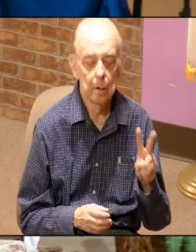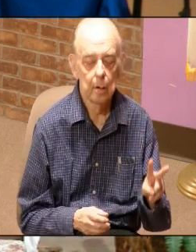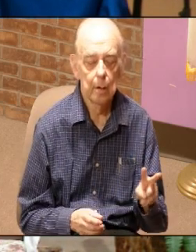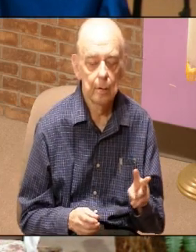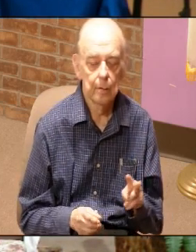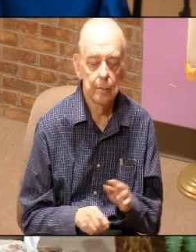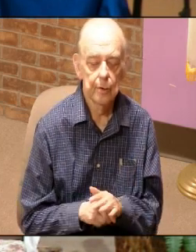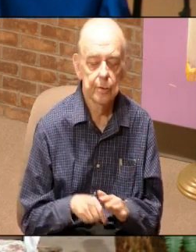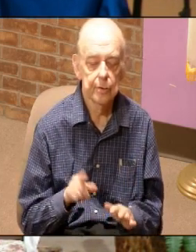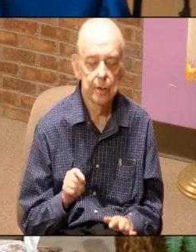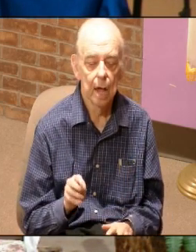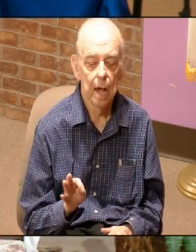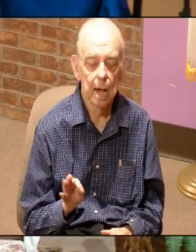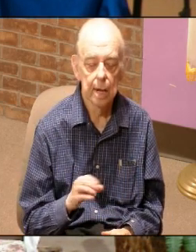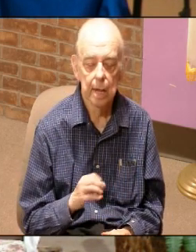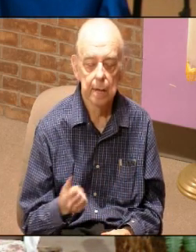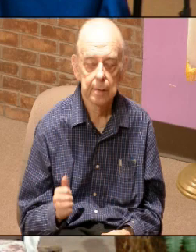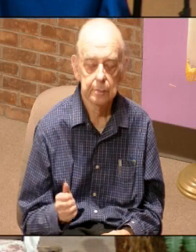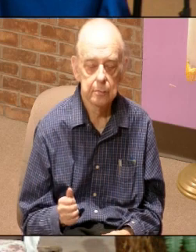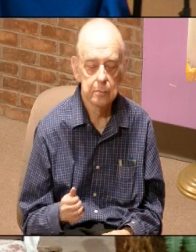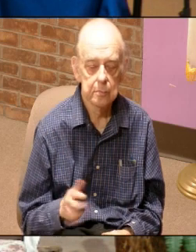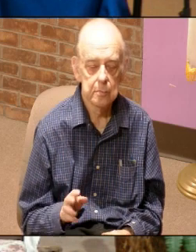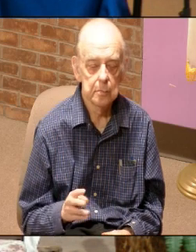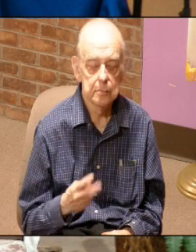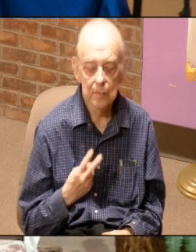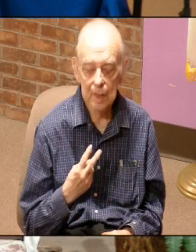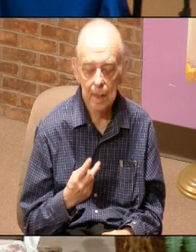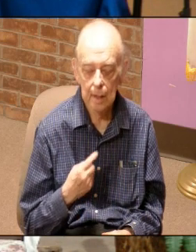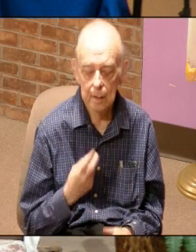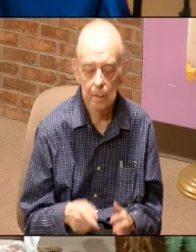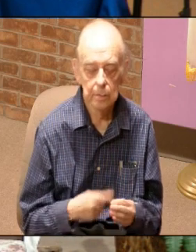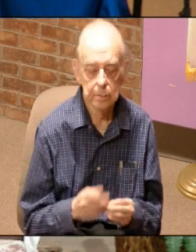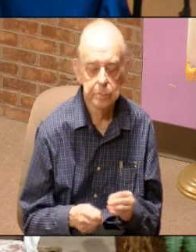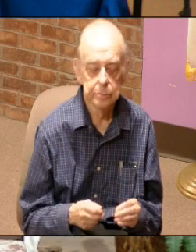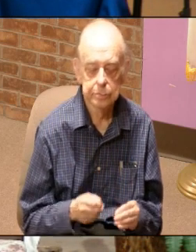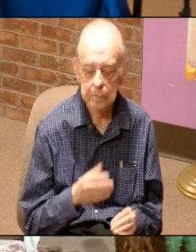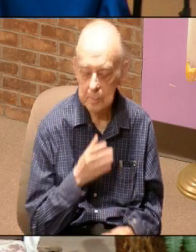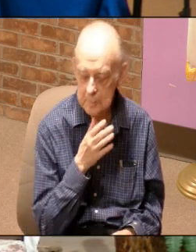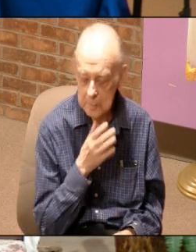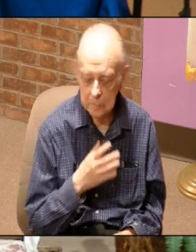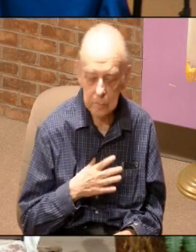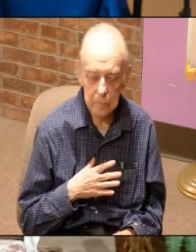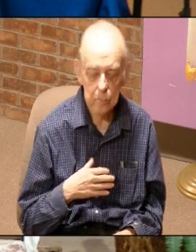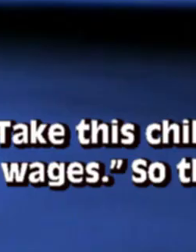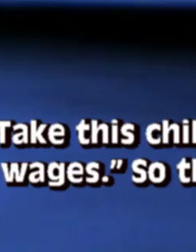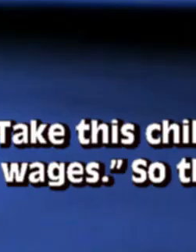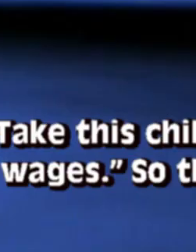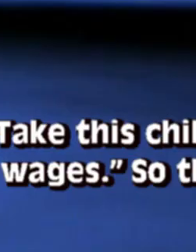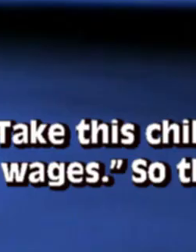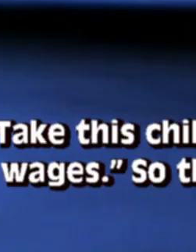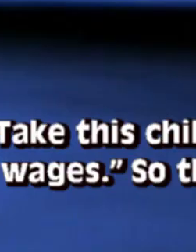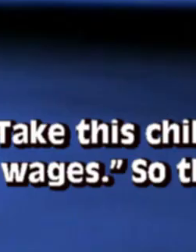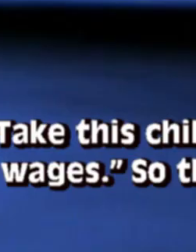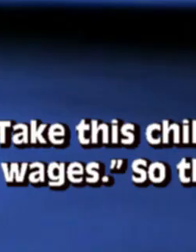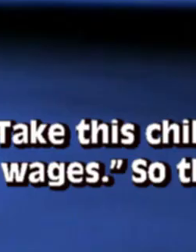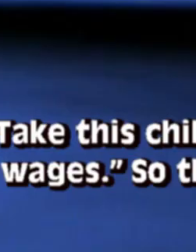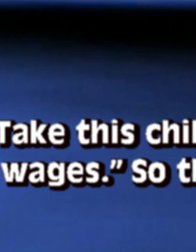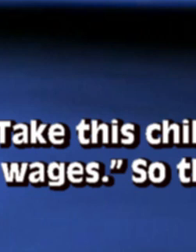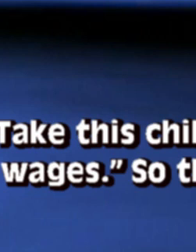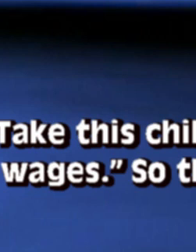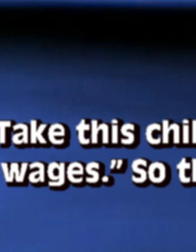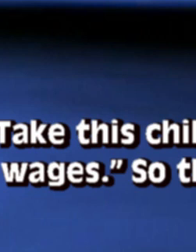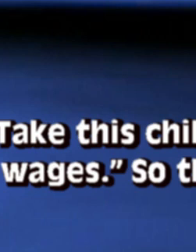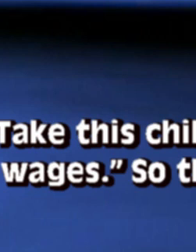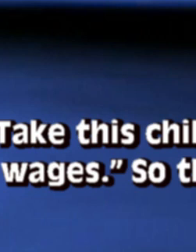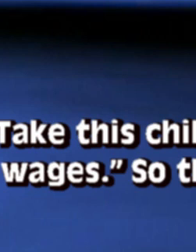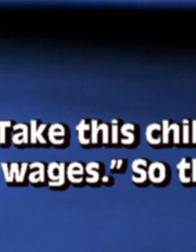nine and ten we already alluded to these it said so the woman she took the Pharaoh's daughter